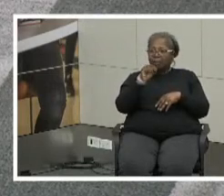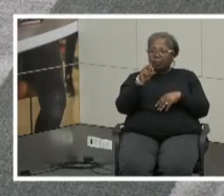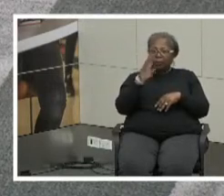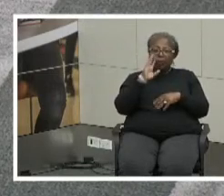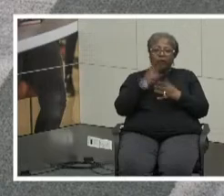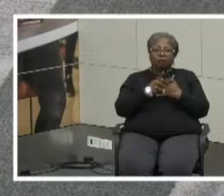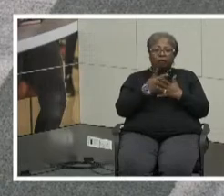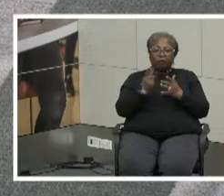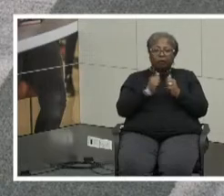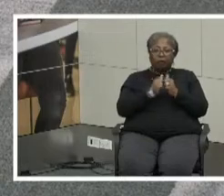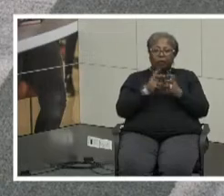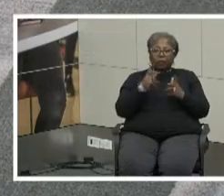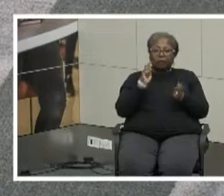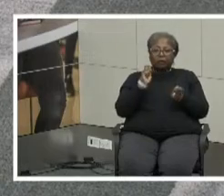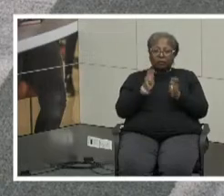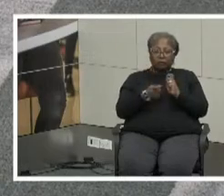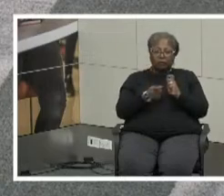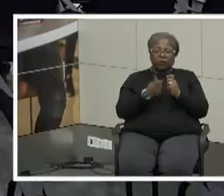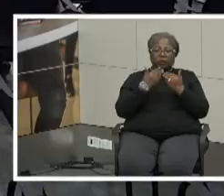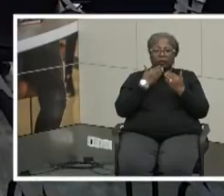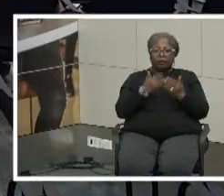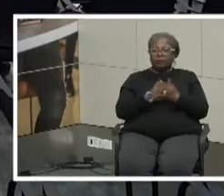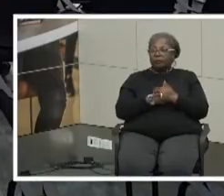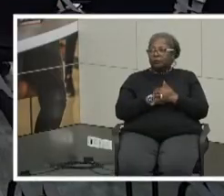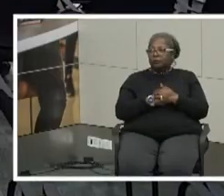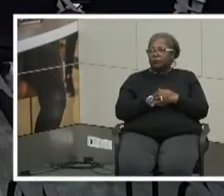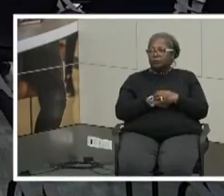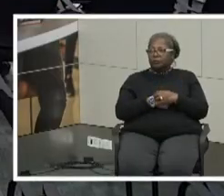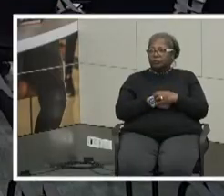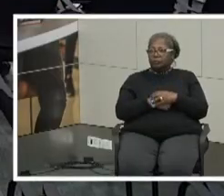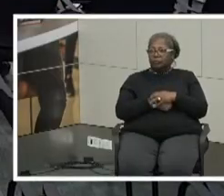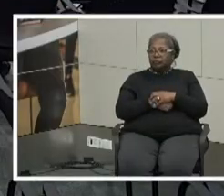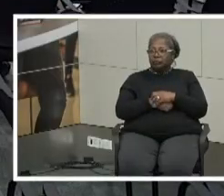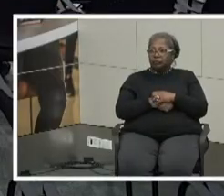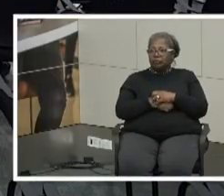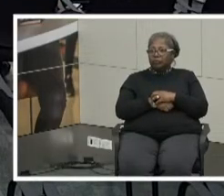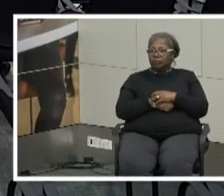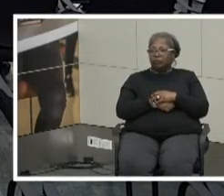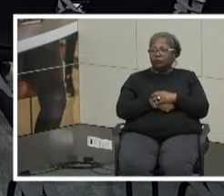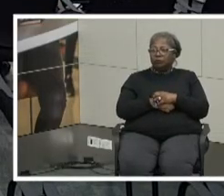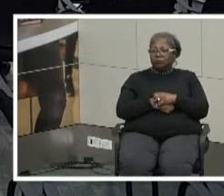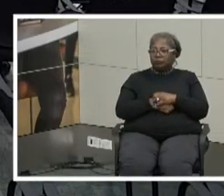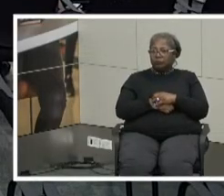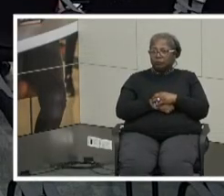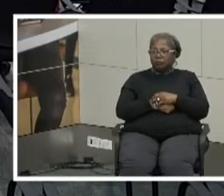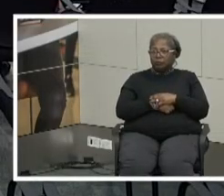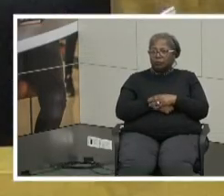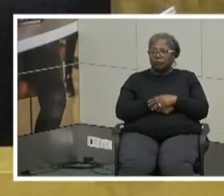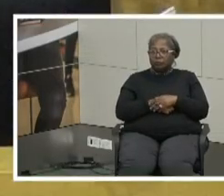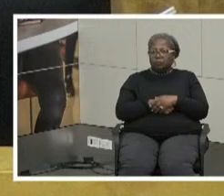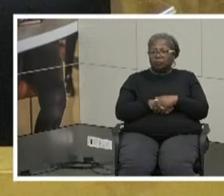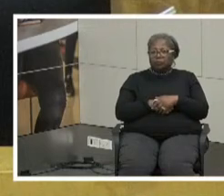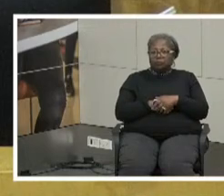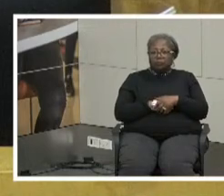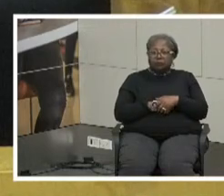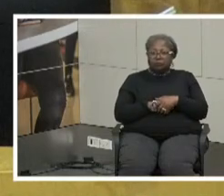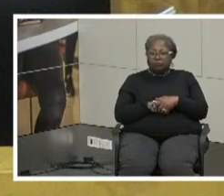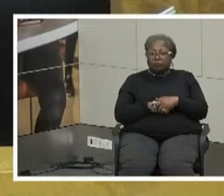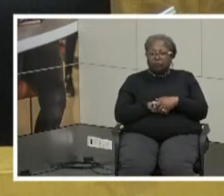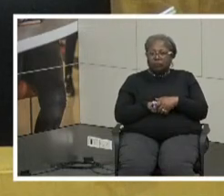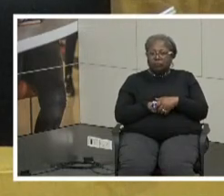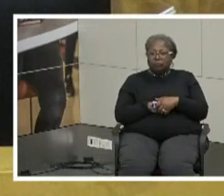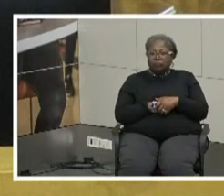fail without changes thank you thank you I think we're on speaker